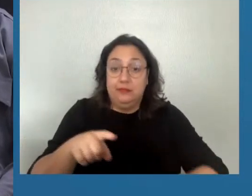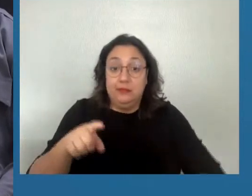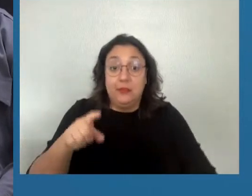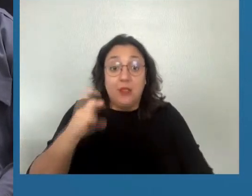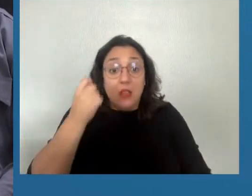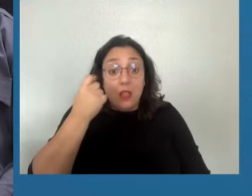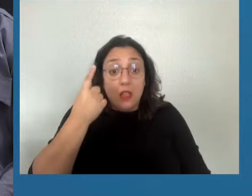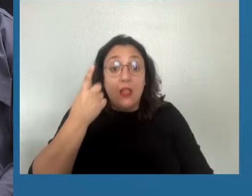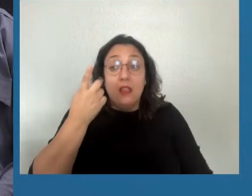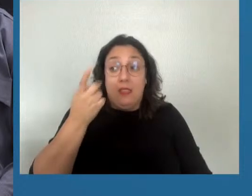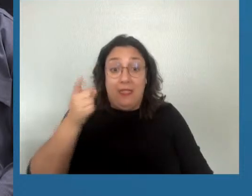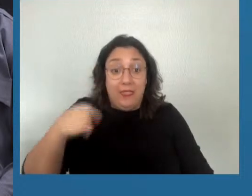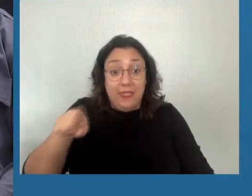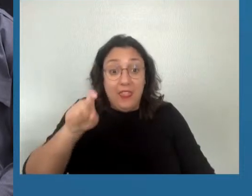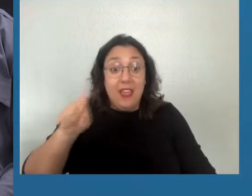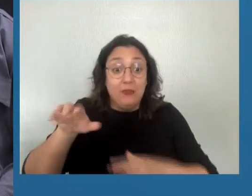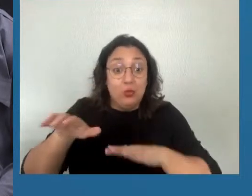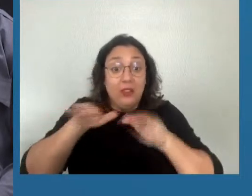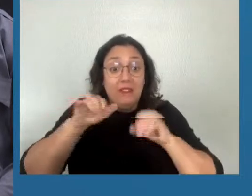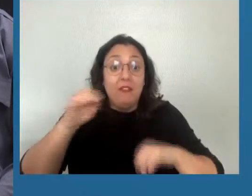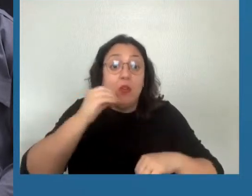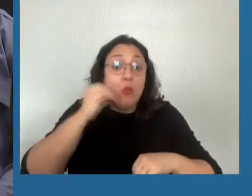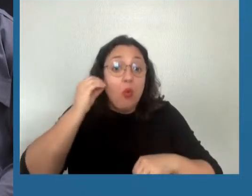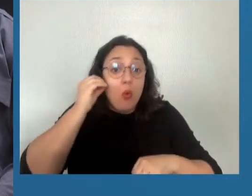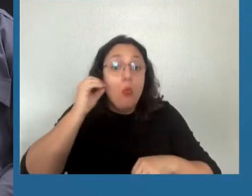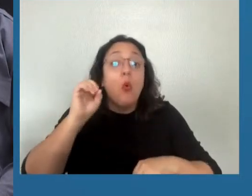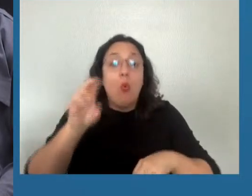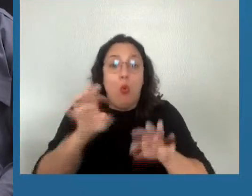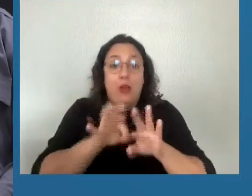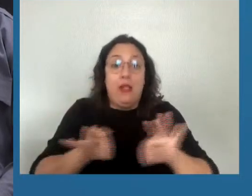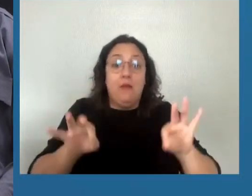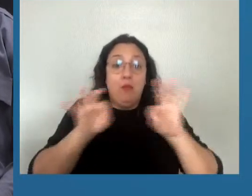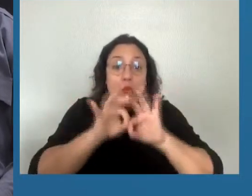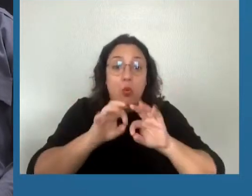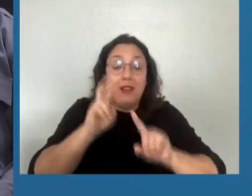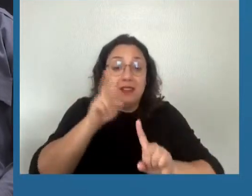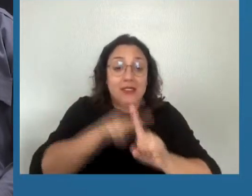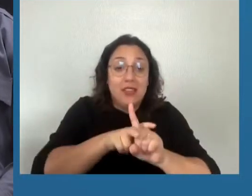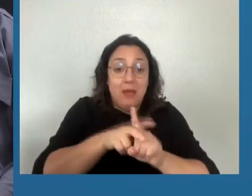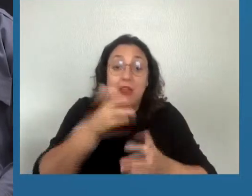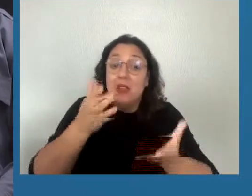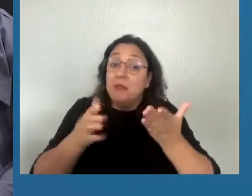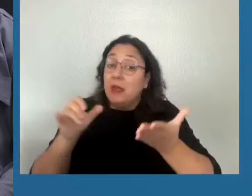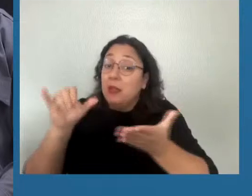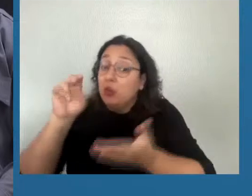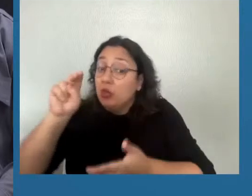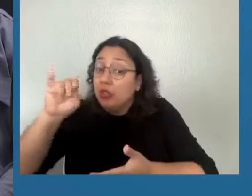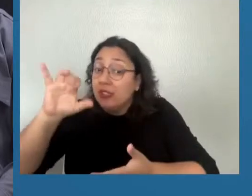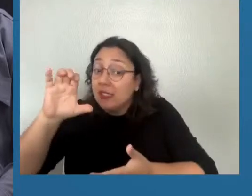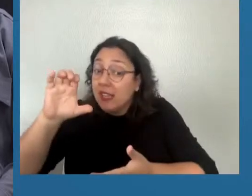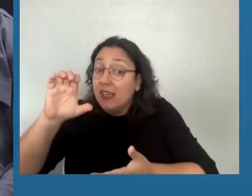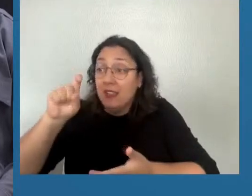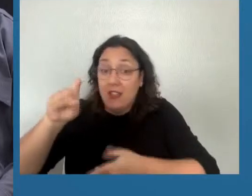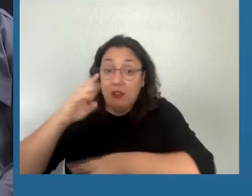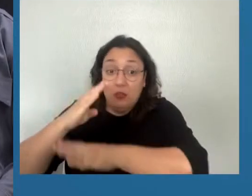critical assignments, whether they're protecting assets in New York City or elsewhere against terrorism.